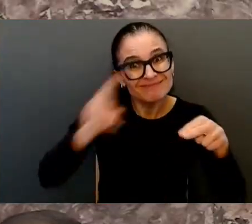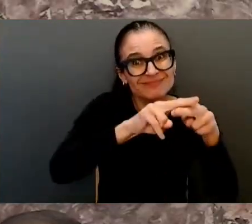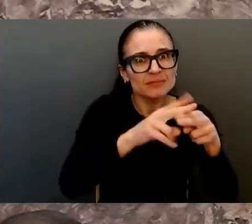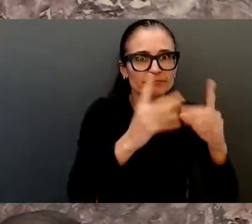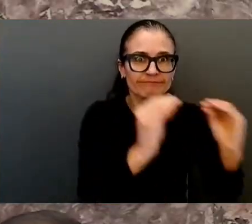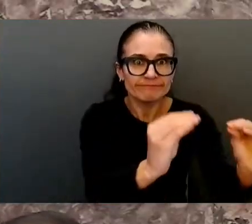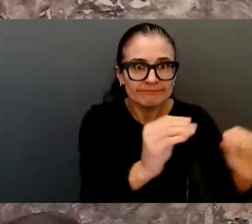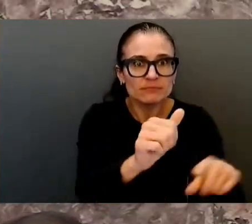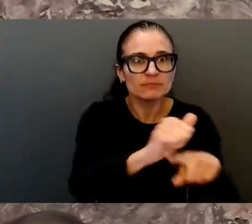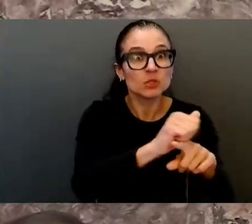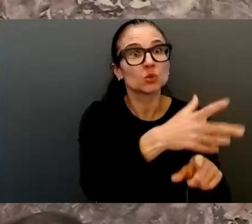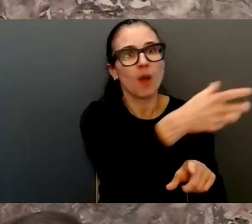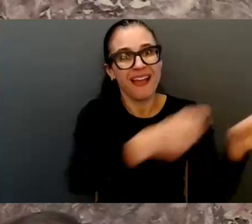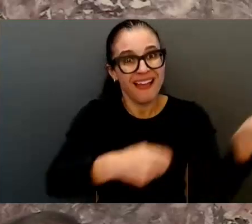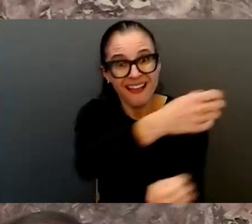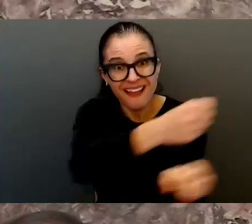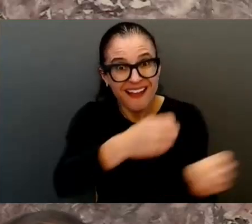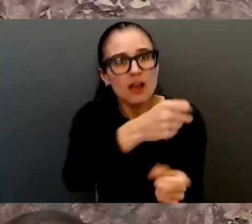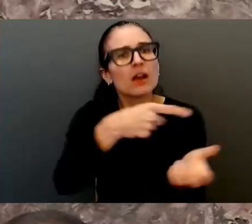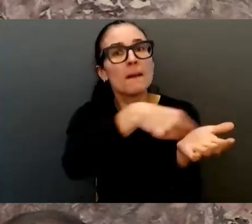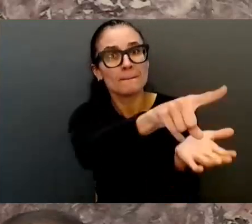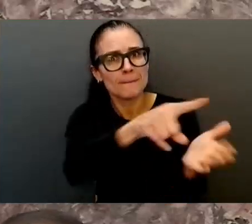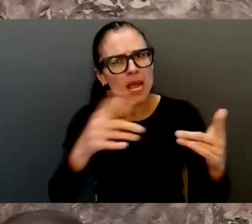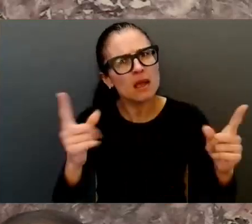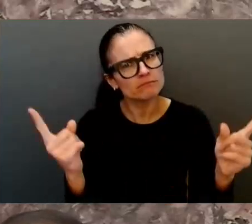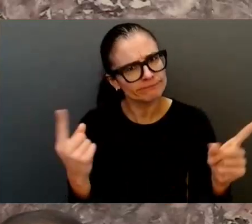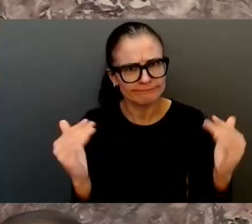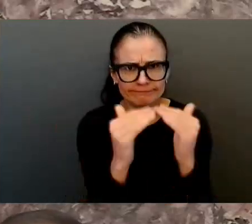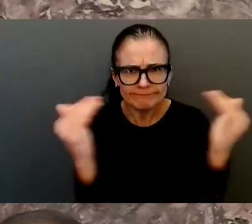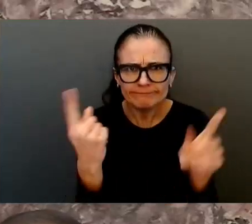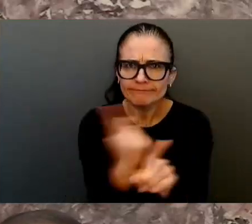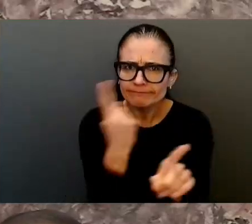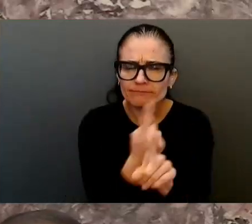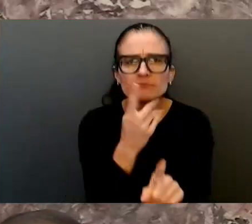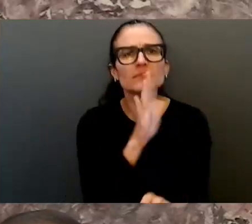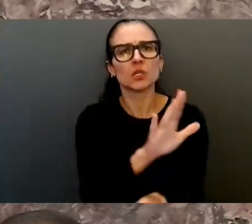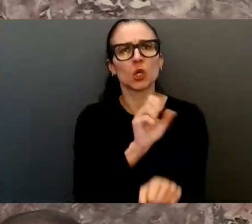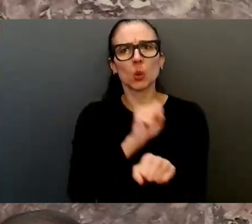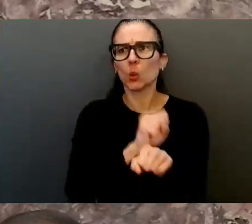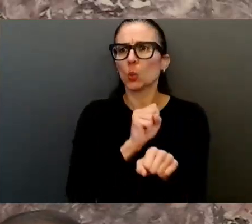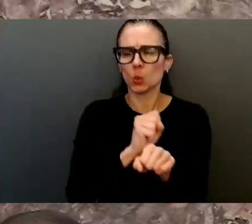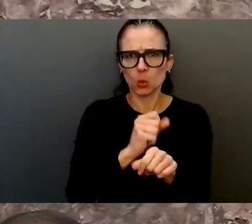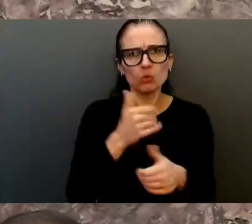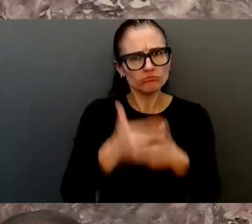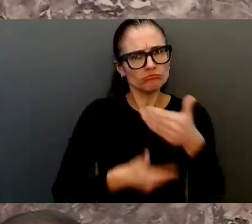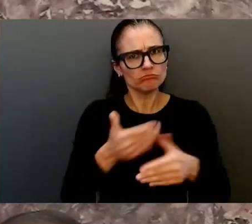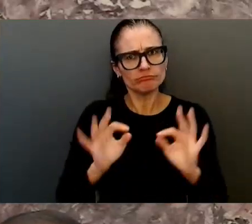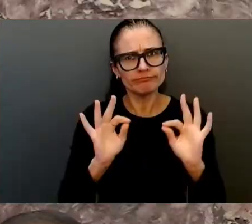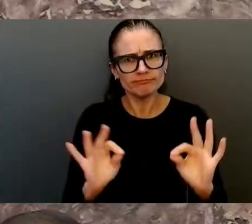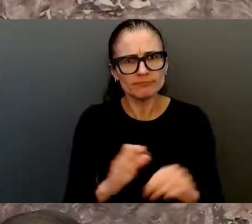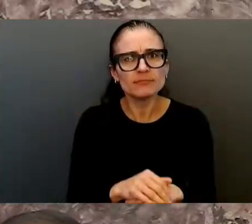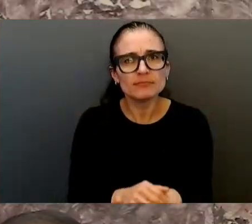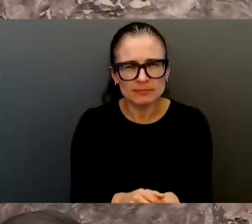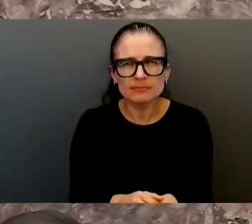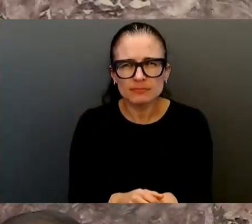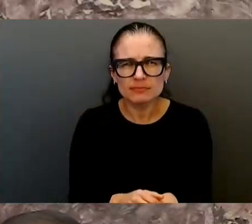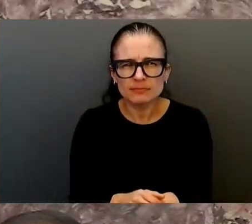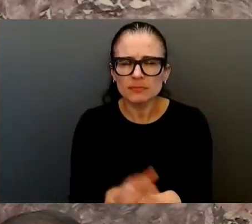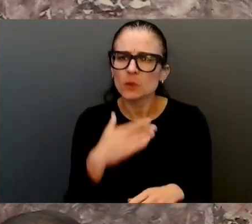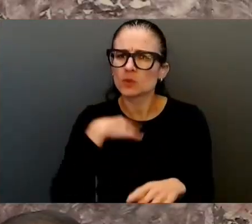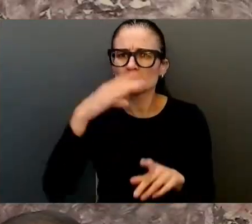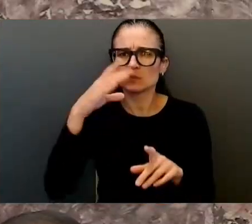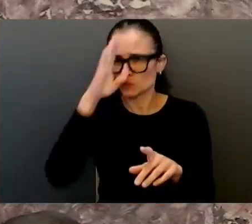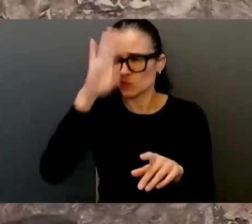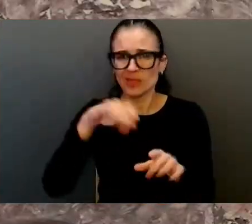raising the standards and making sure that we are meeting them, because there is nothing more important than taking care of the people who need this help and support